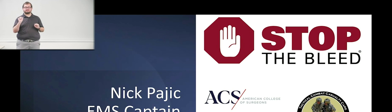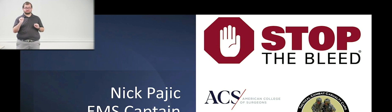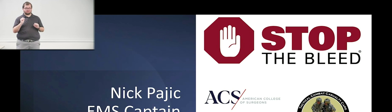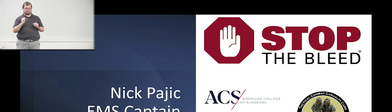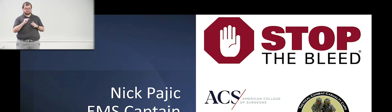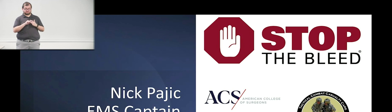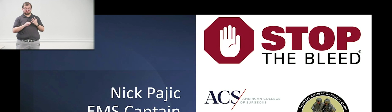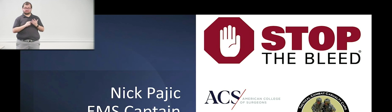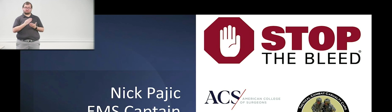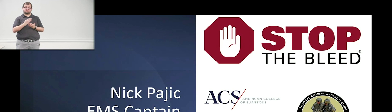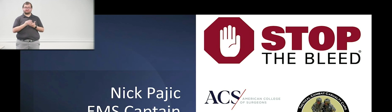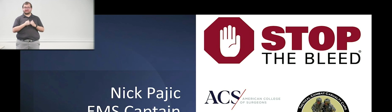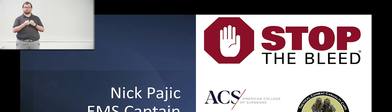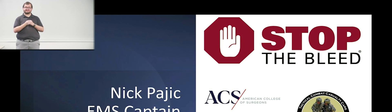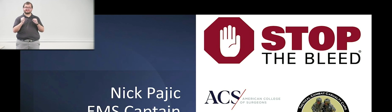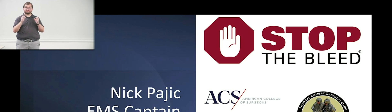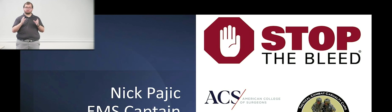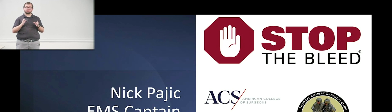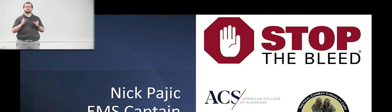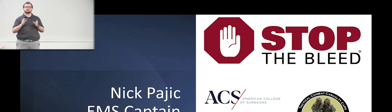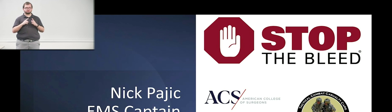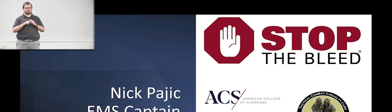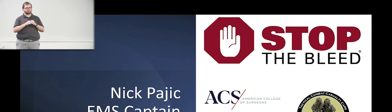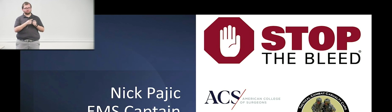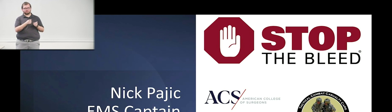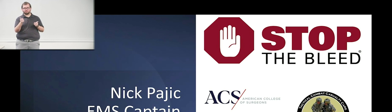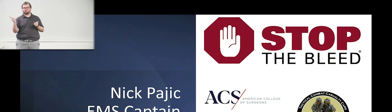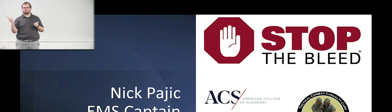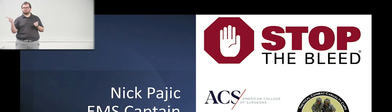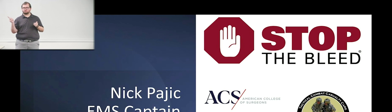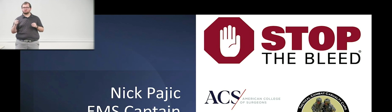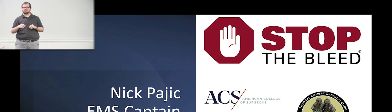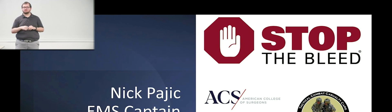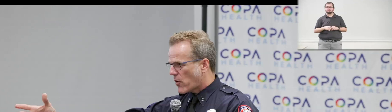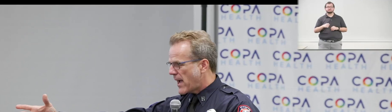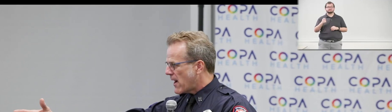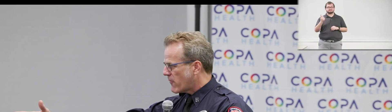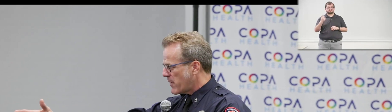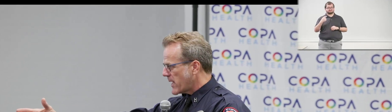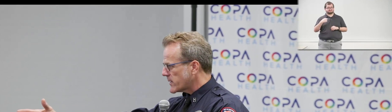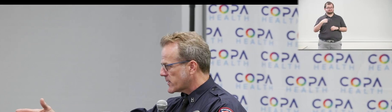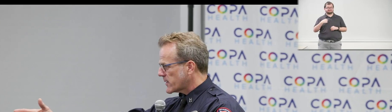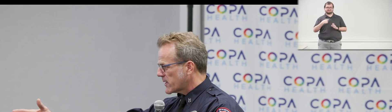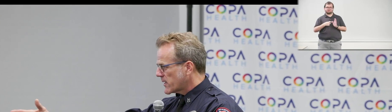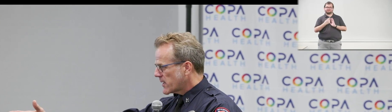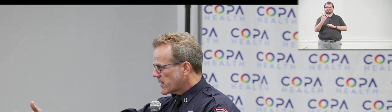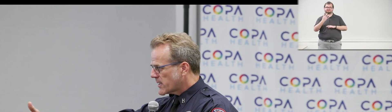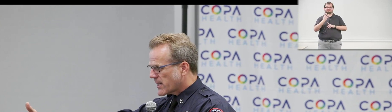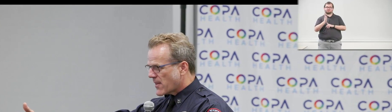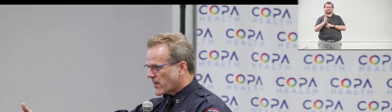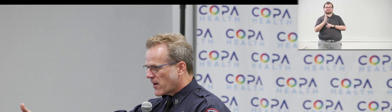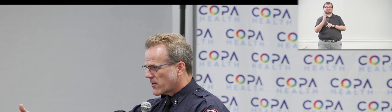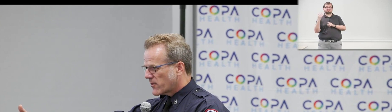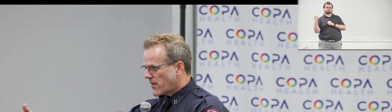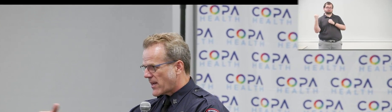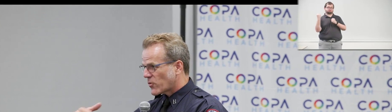life starts with you. Because when it takes us on average 4.5 minutes to